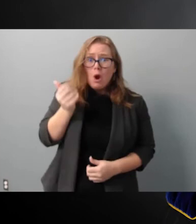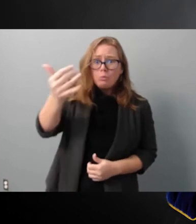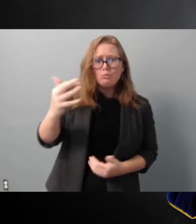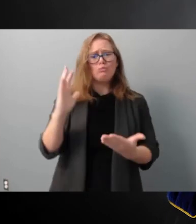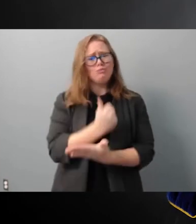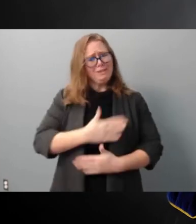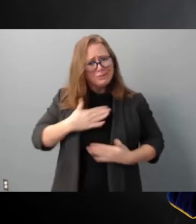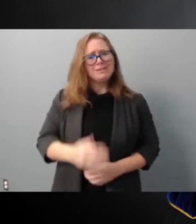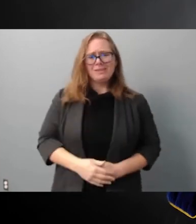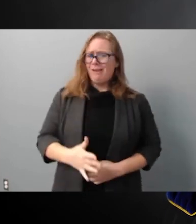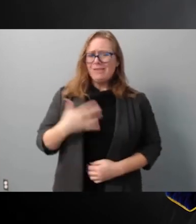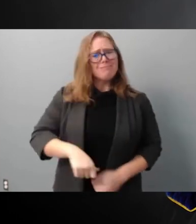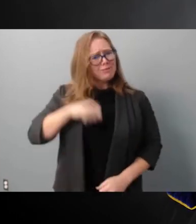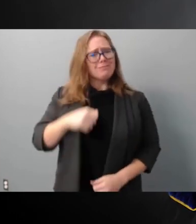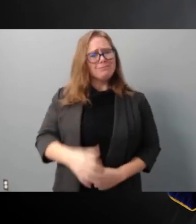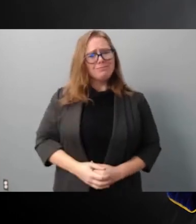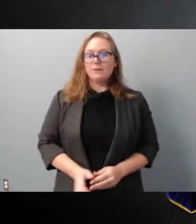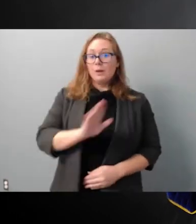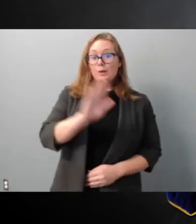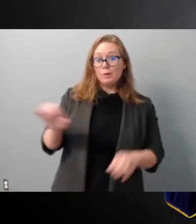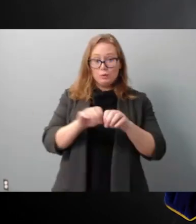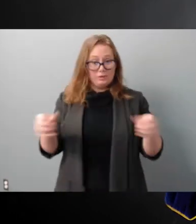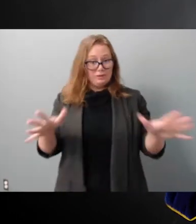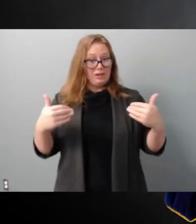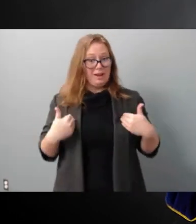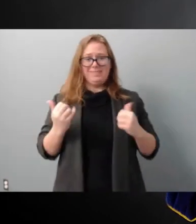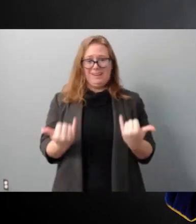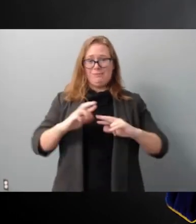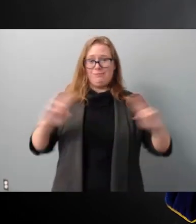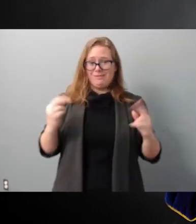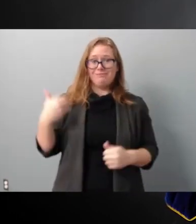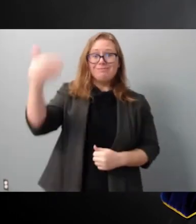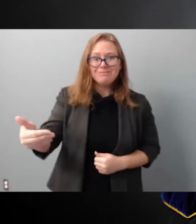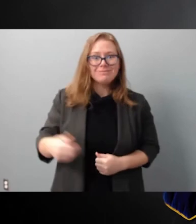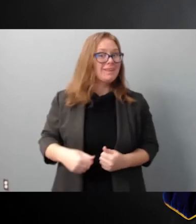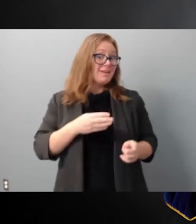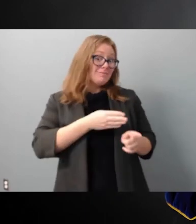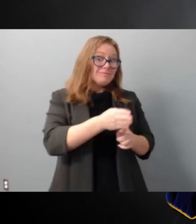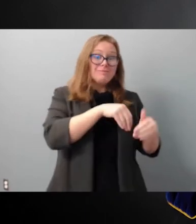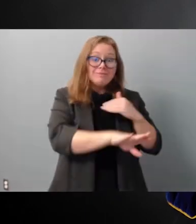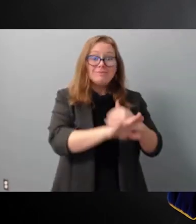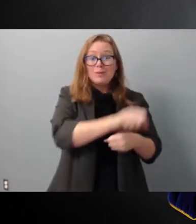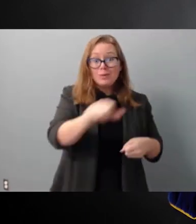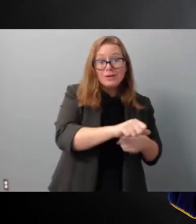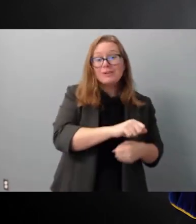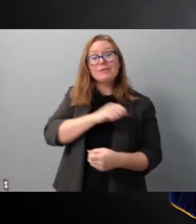be very proud of yourself. Your degree poises you to embark on a successful career or on continued